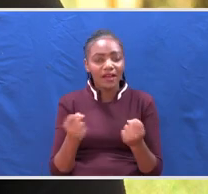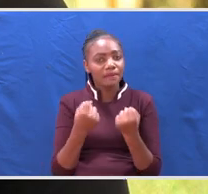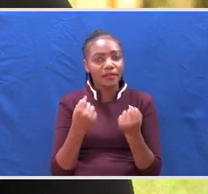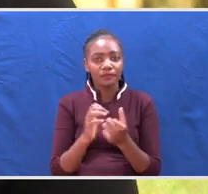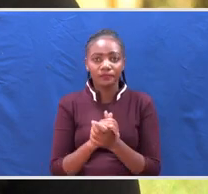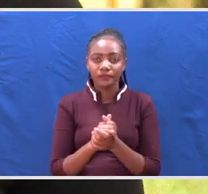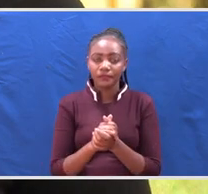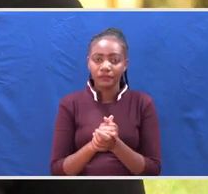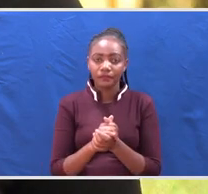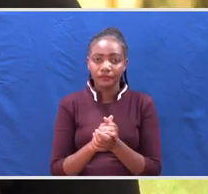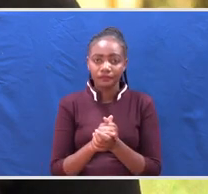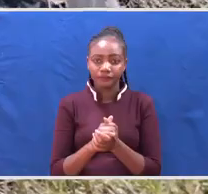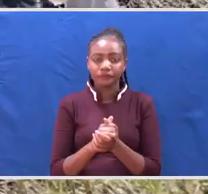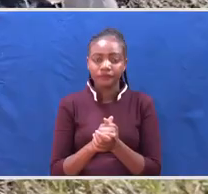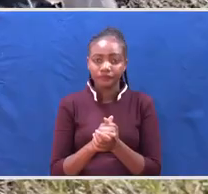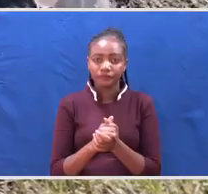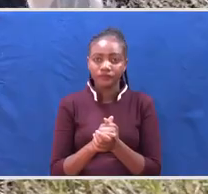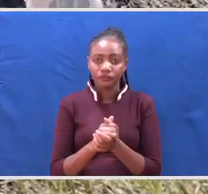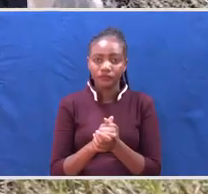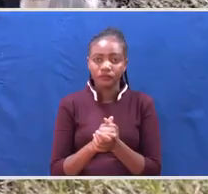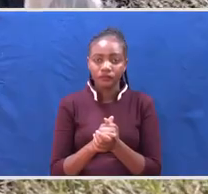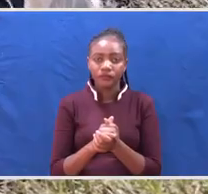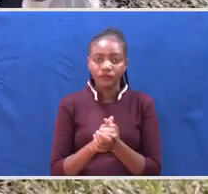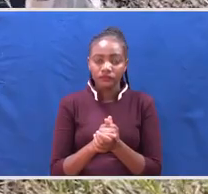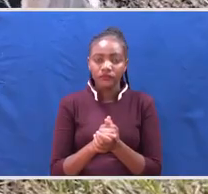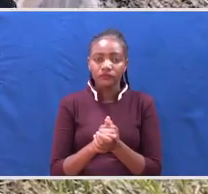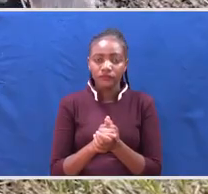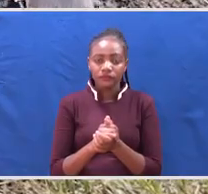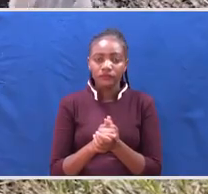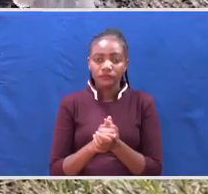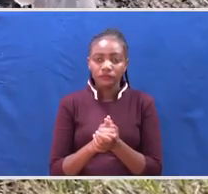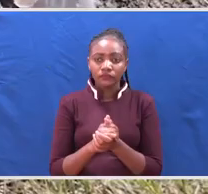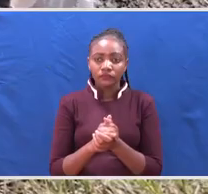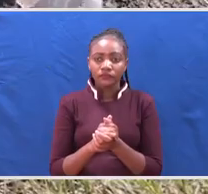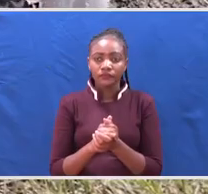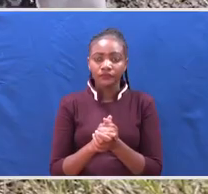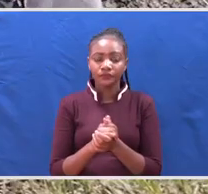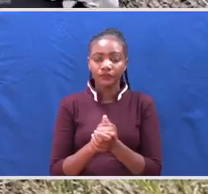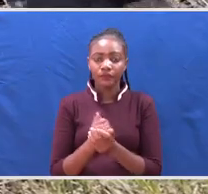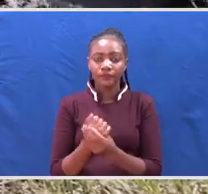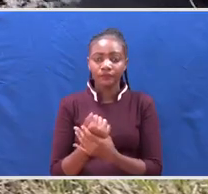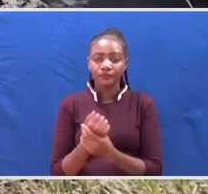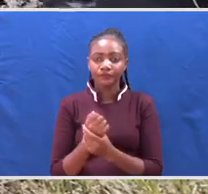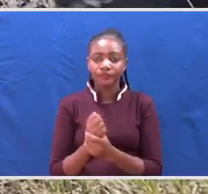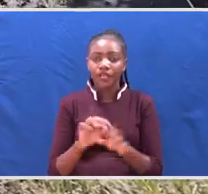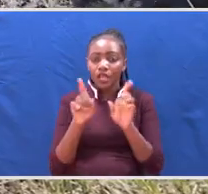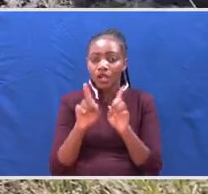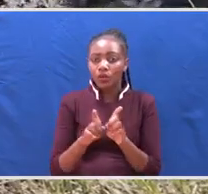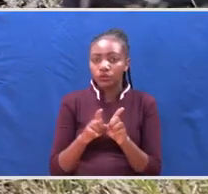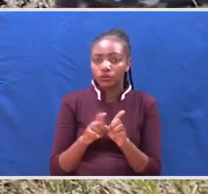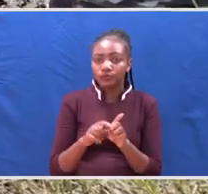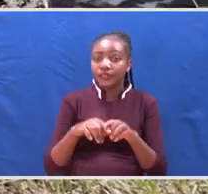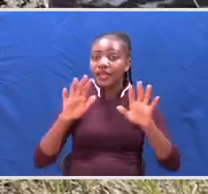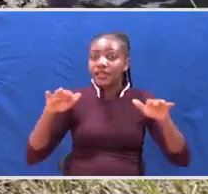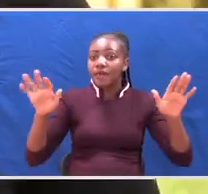to kill the vultures, automatically the vultures will feed on the poisoned carcass, and therefore they will die. And because vultures come